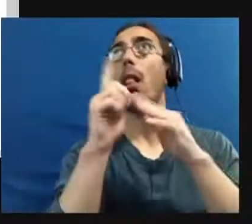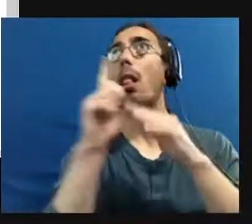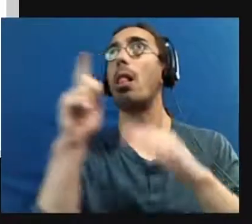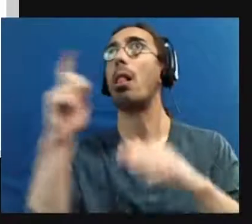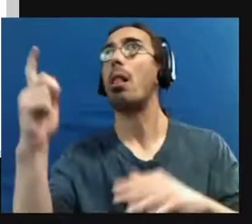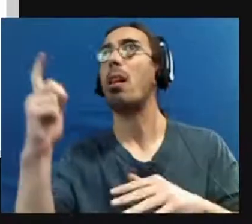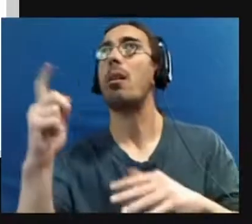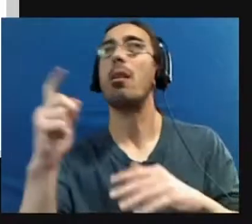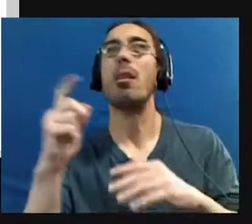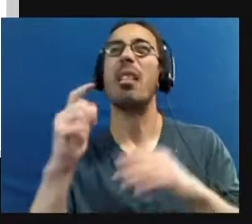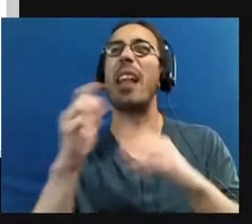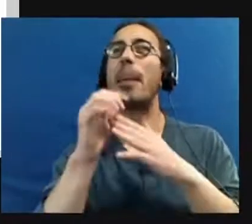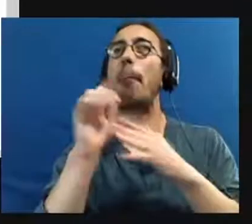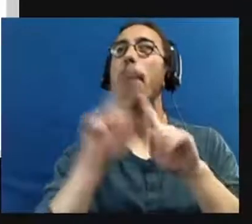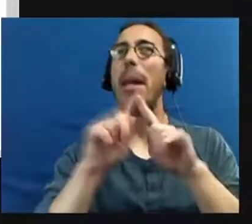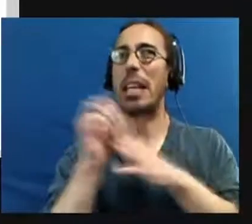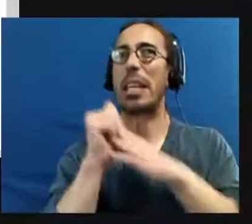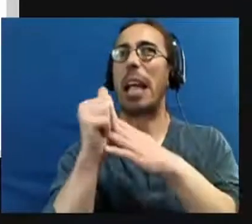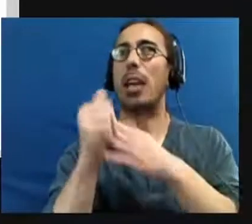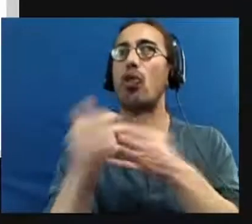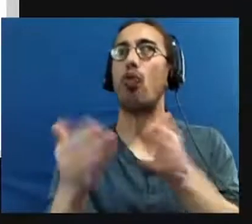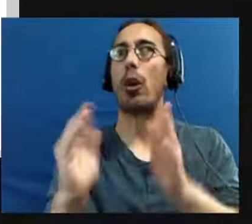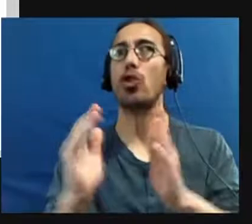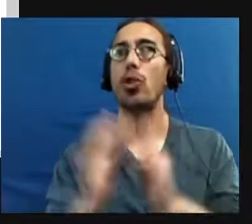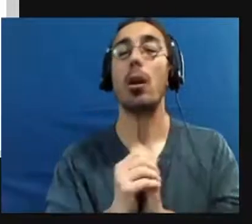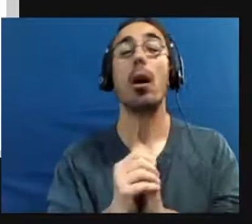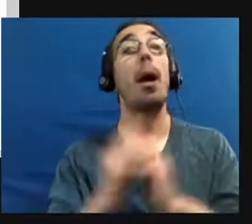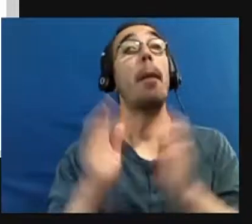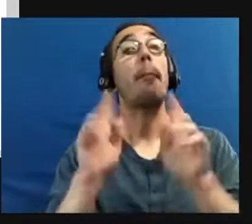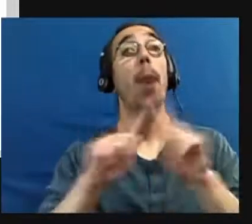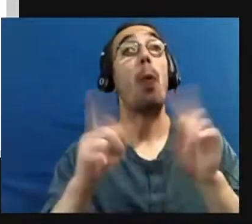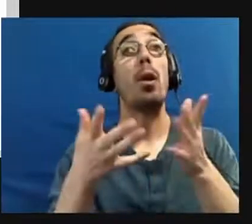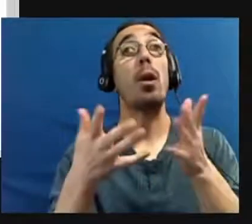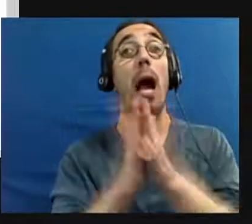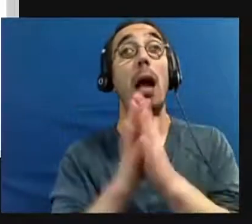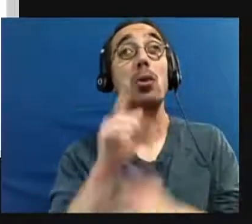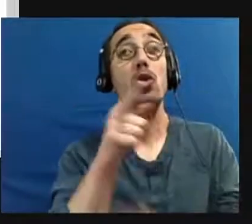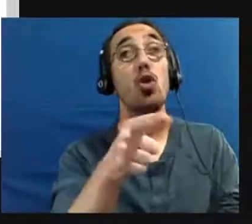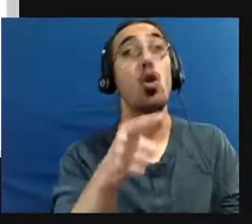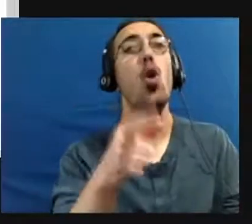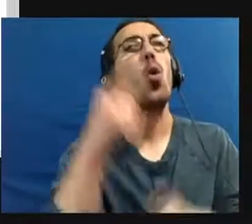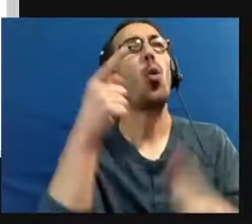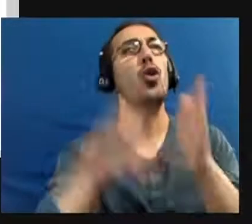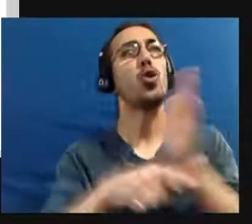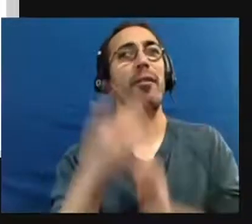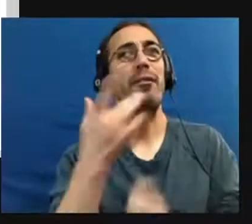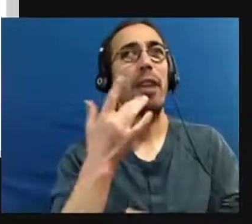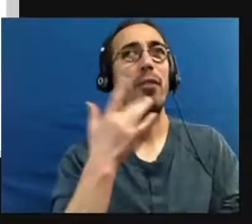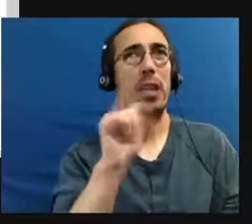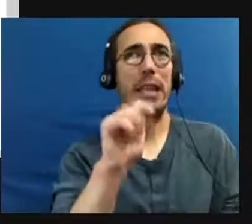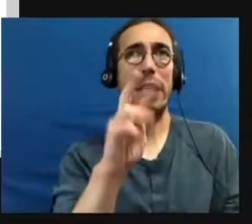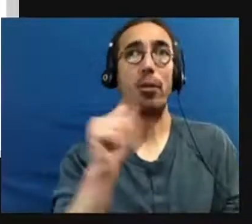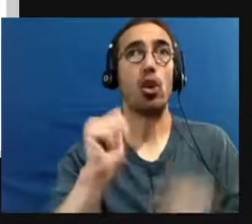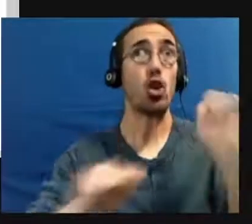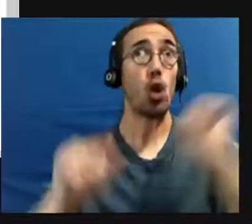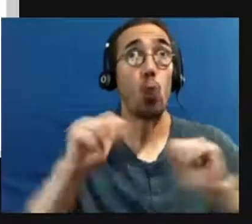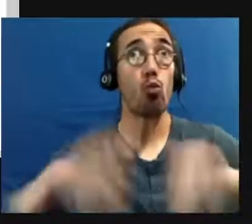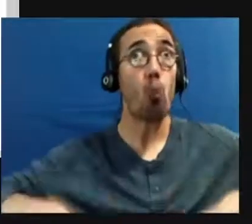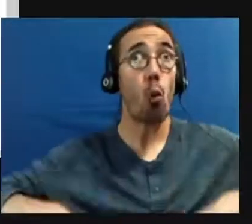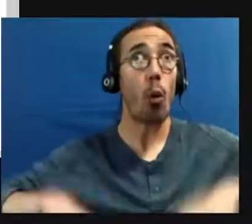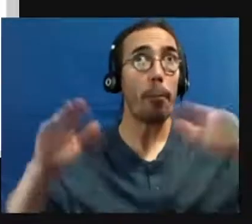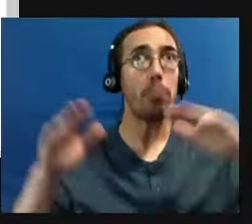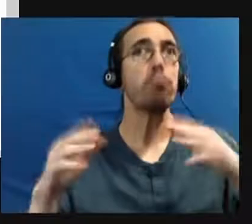guided direction. So I want to ask you to just think about, what was your favorite TV show as a kid?